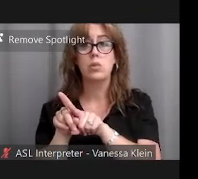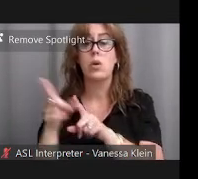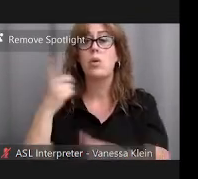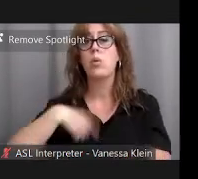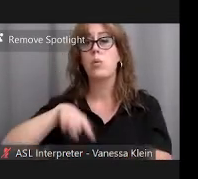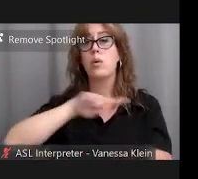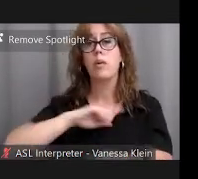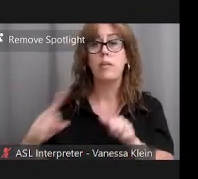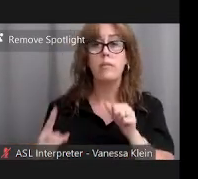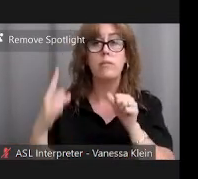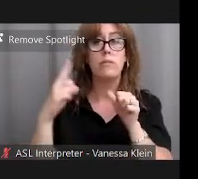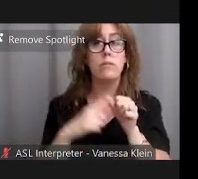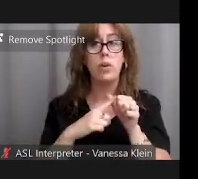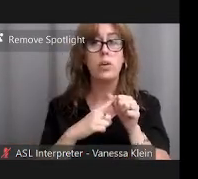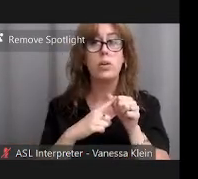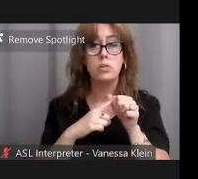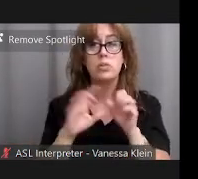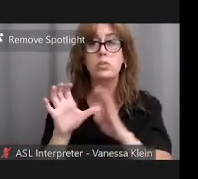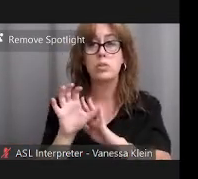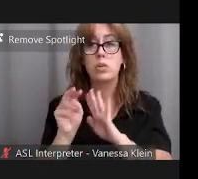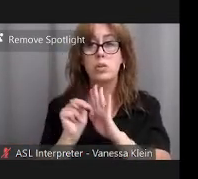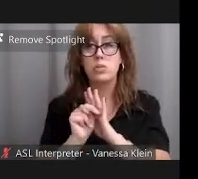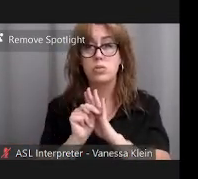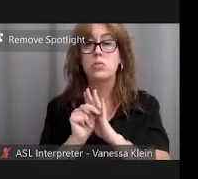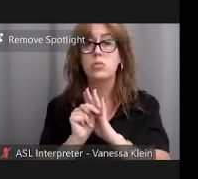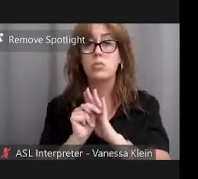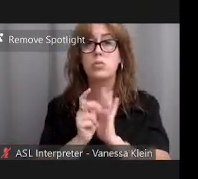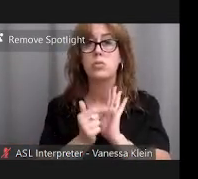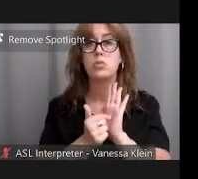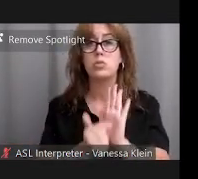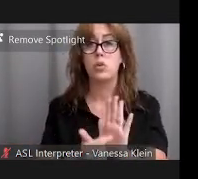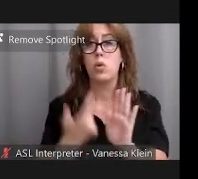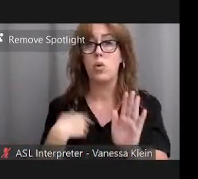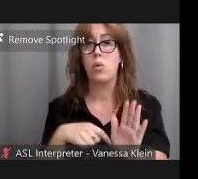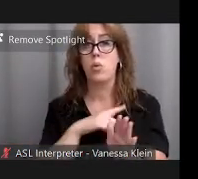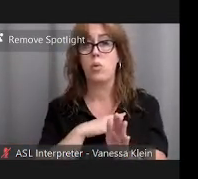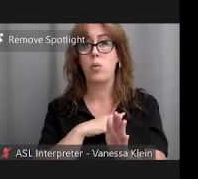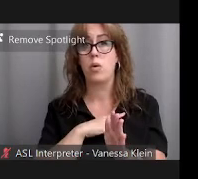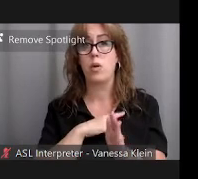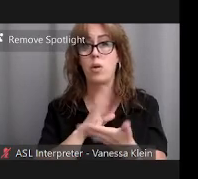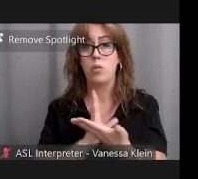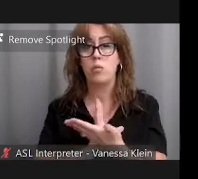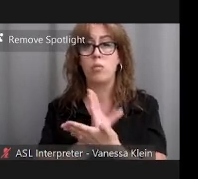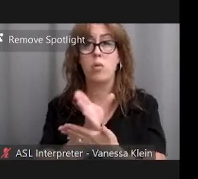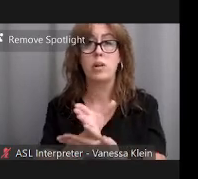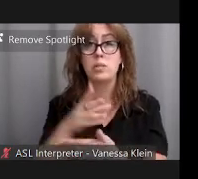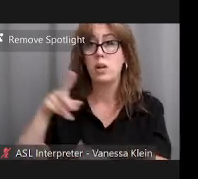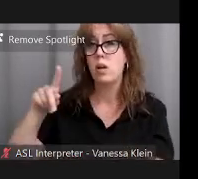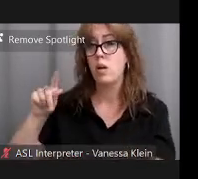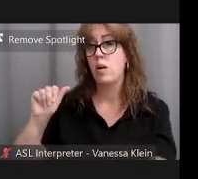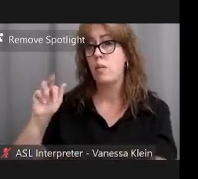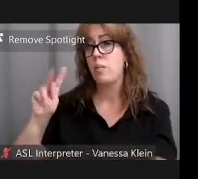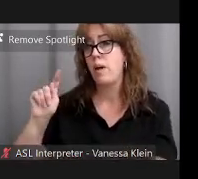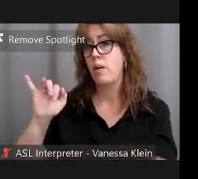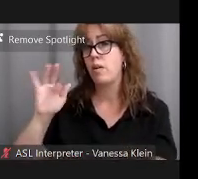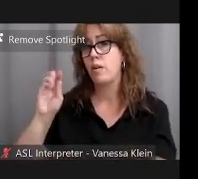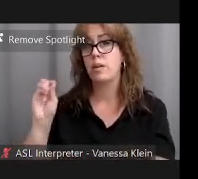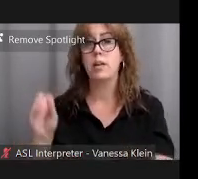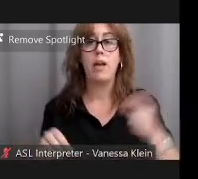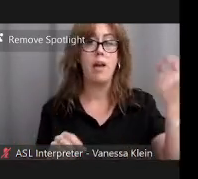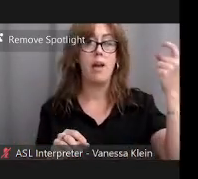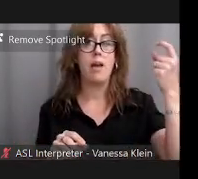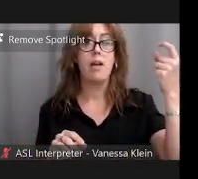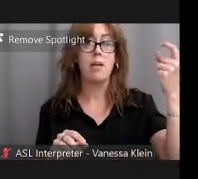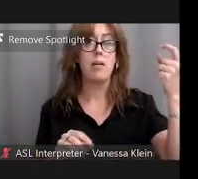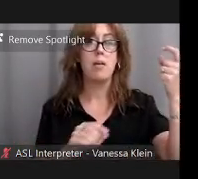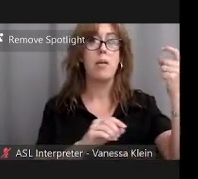that will be a right for parity, half woman, half men,